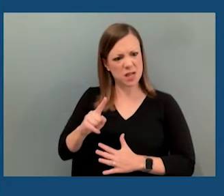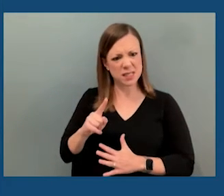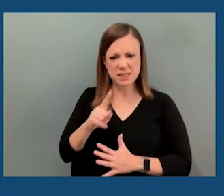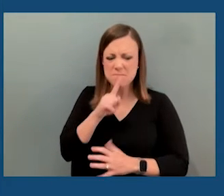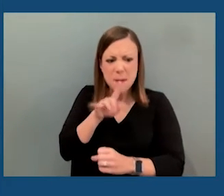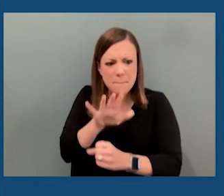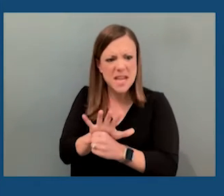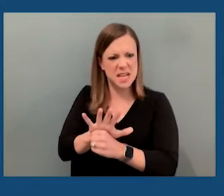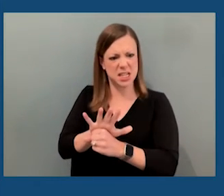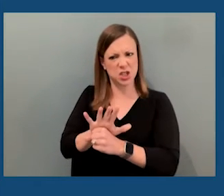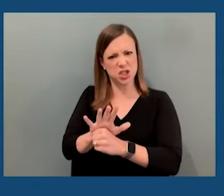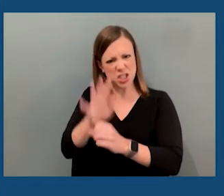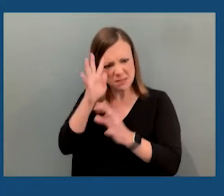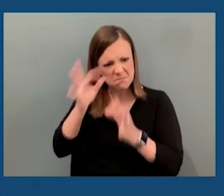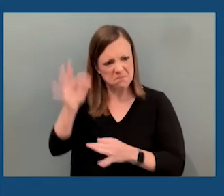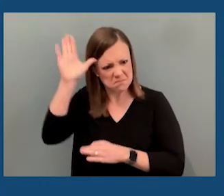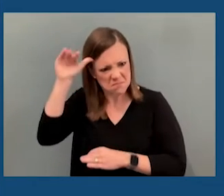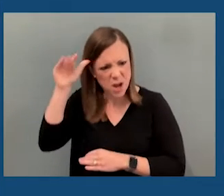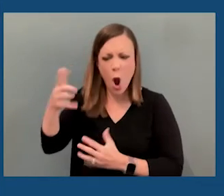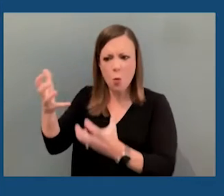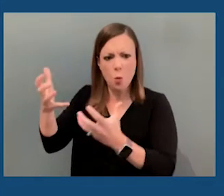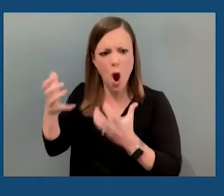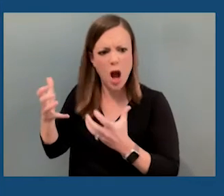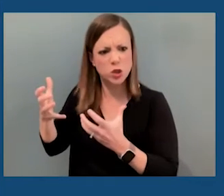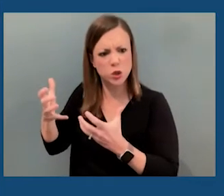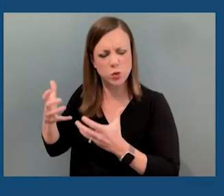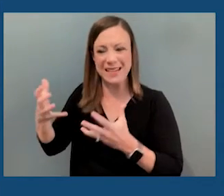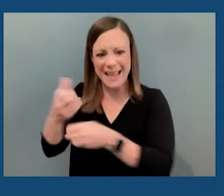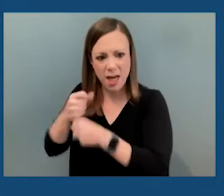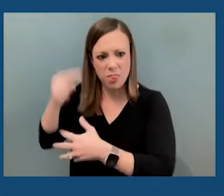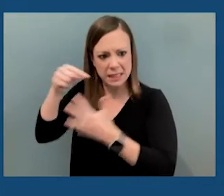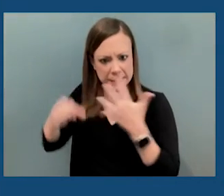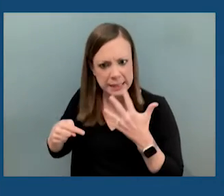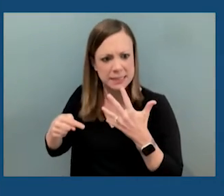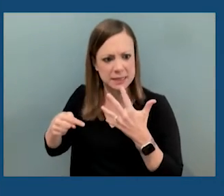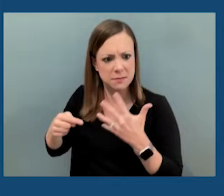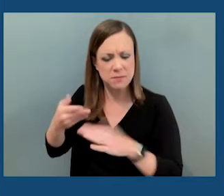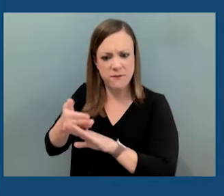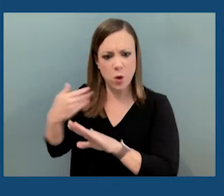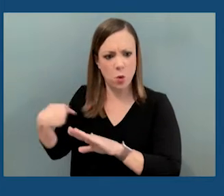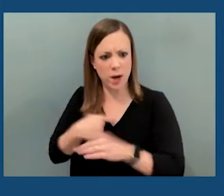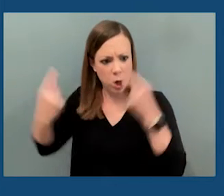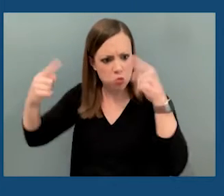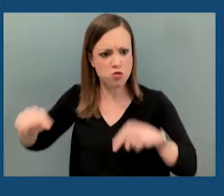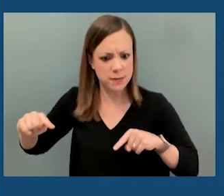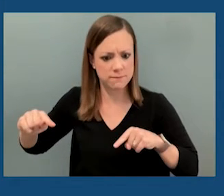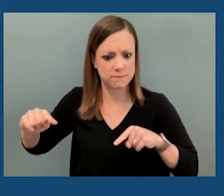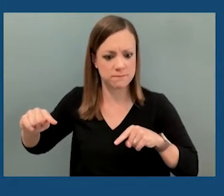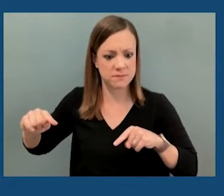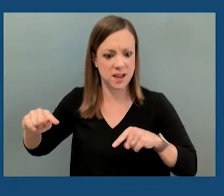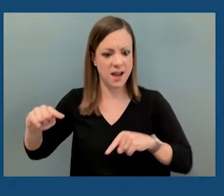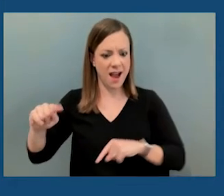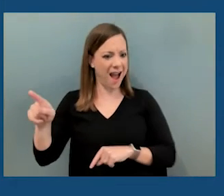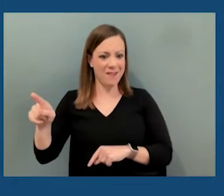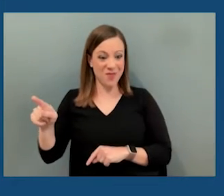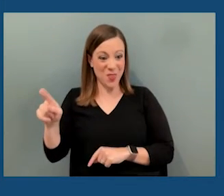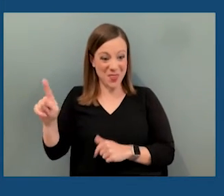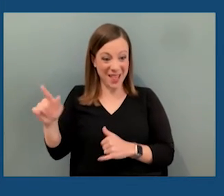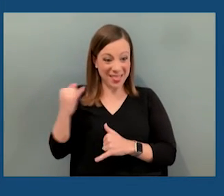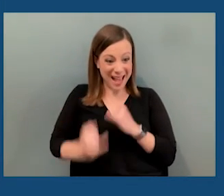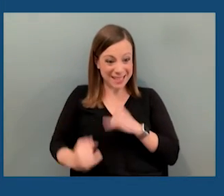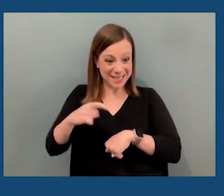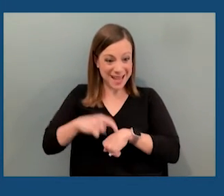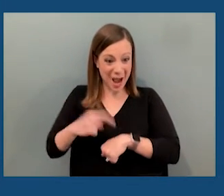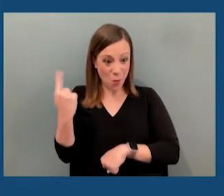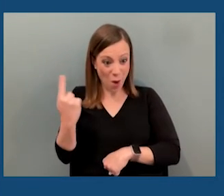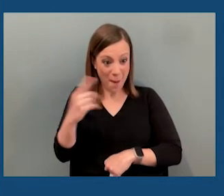one of our mayors say that about one of our governors. And earlier this week, I was at a small gathering with Majority Leader